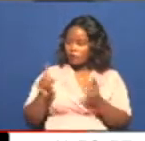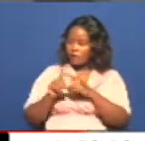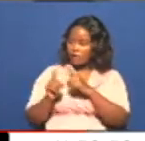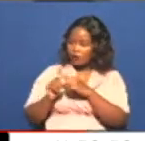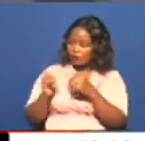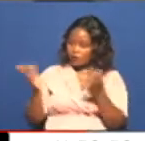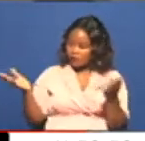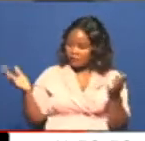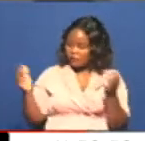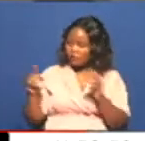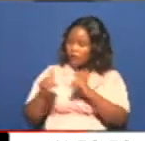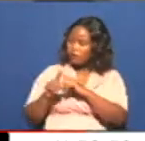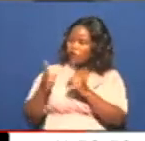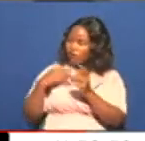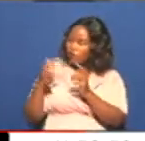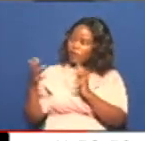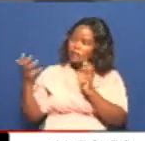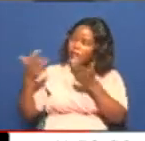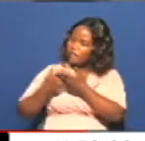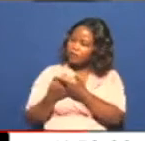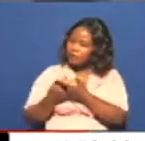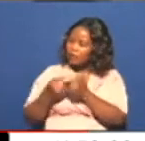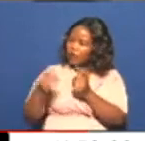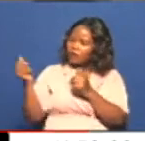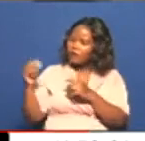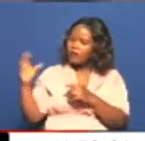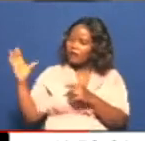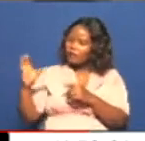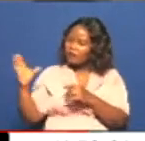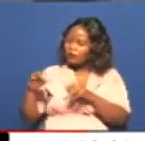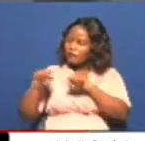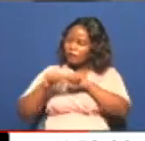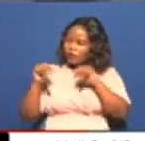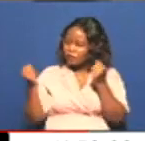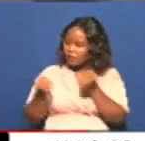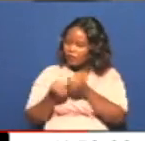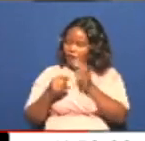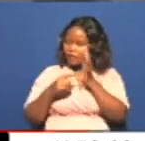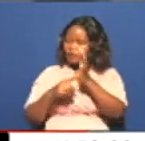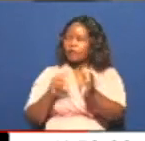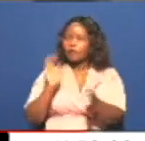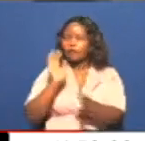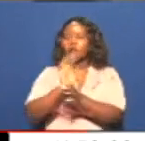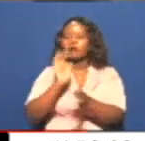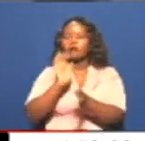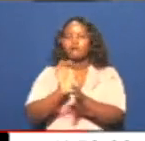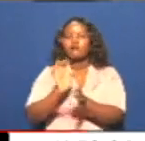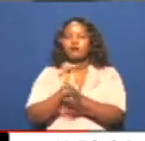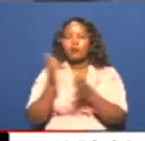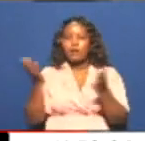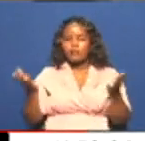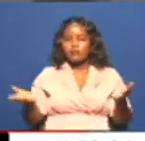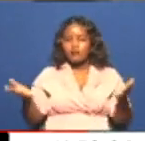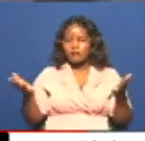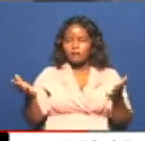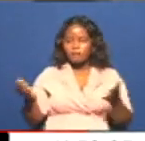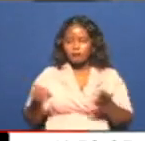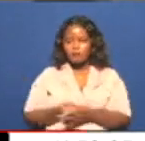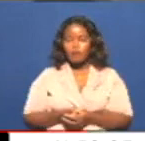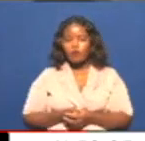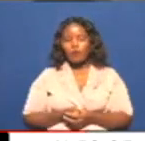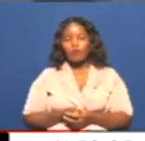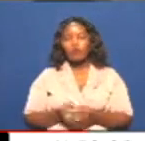the engagement of other civil society actors like the churches and the mosques, you